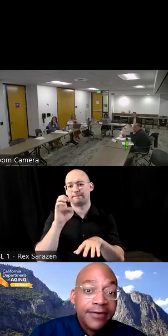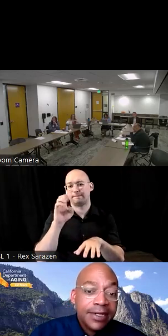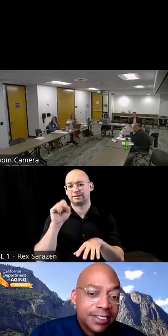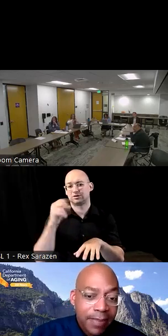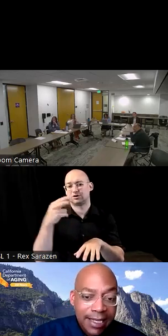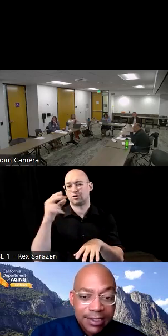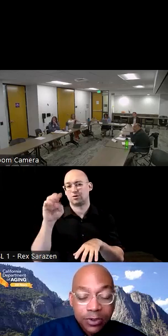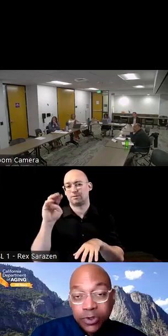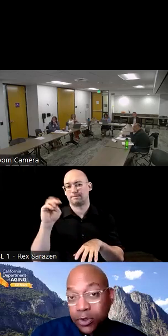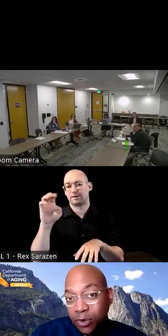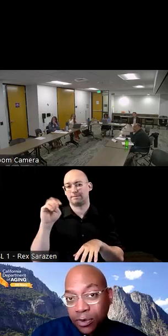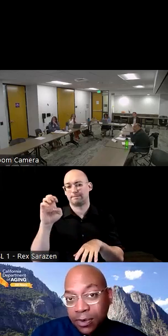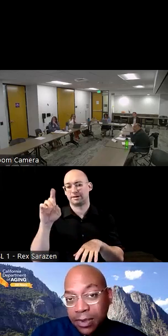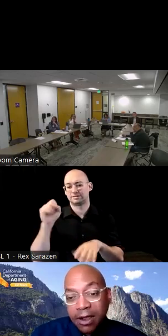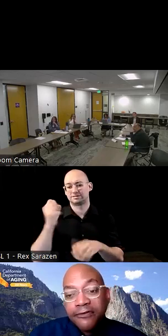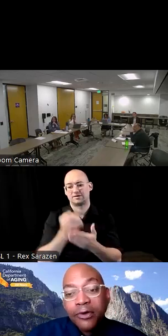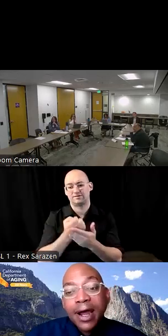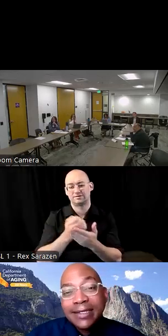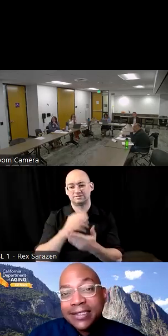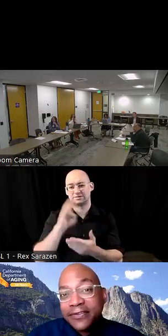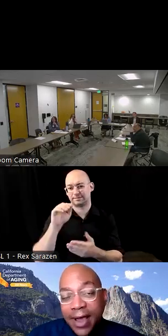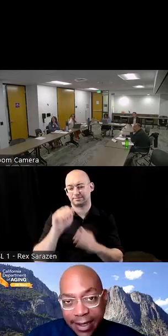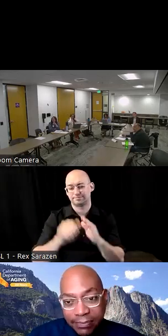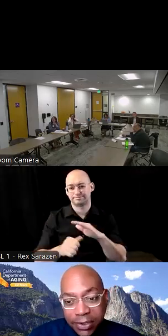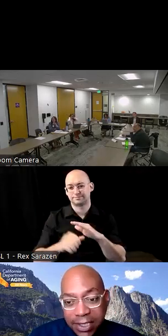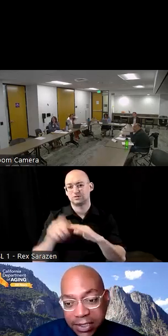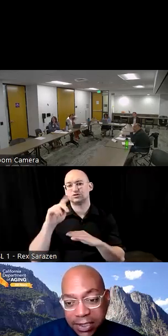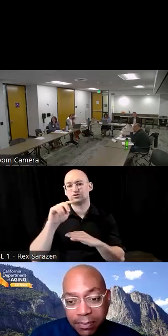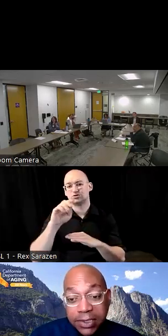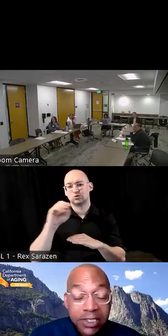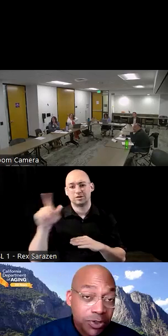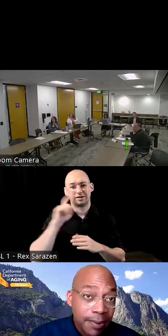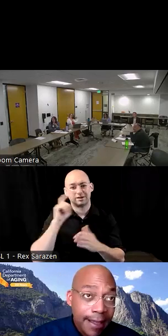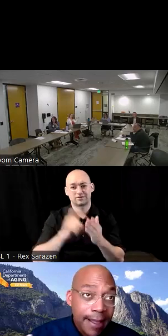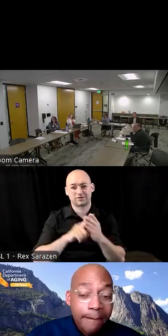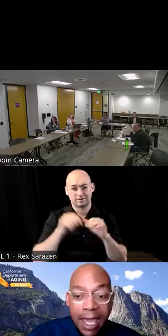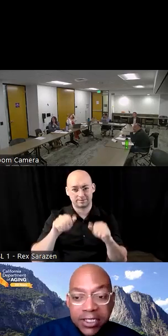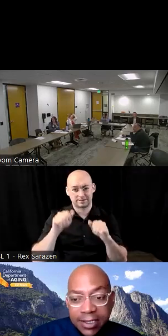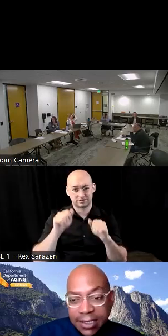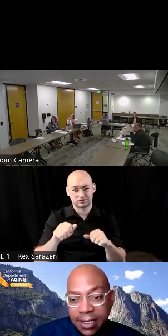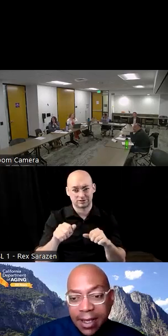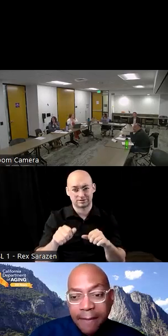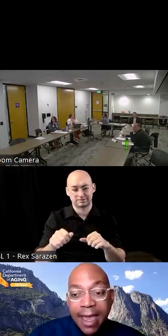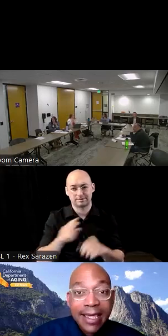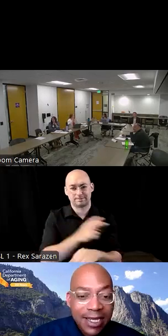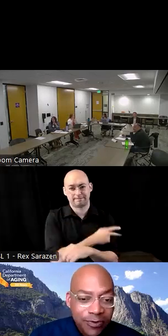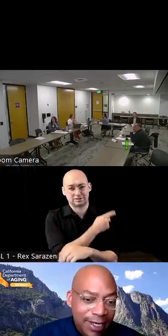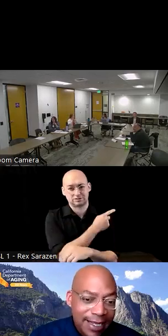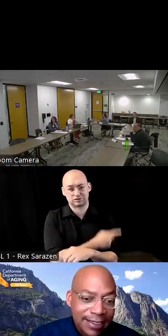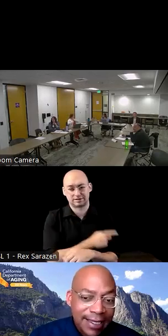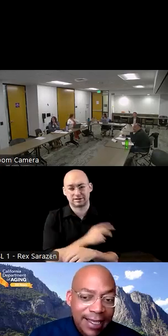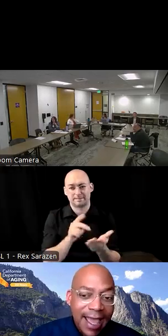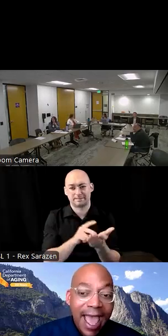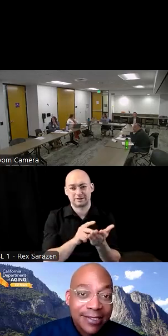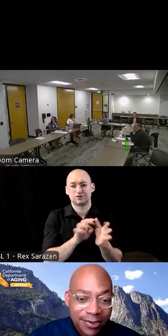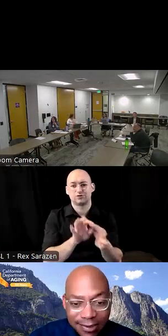an evidence-based tool for identifying potential patient